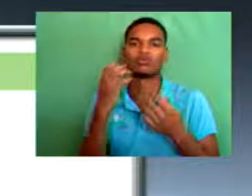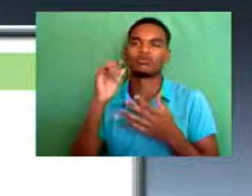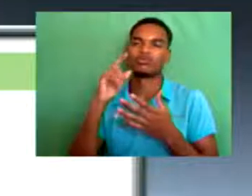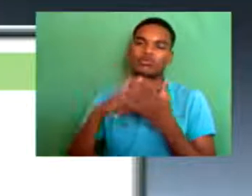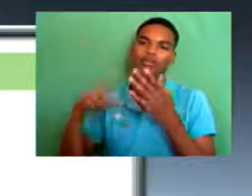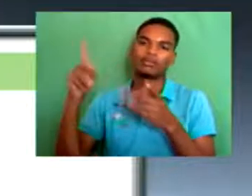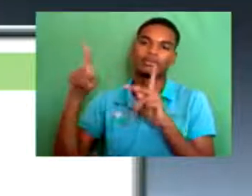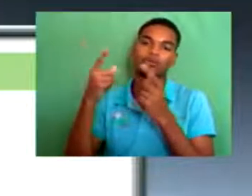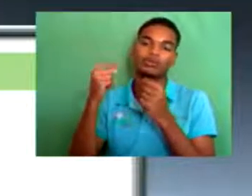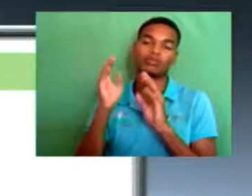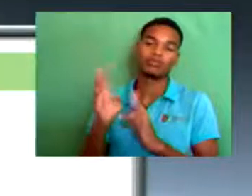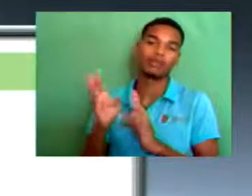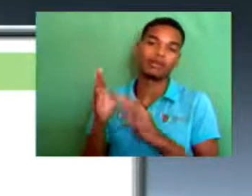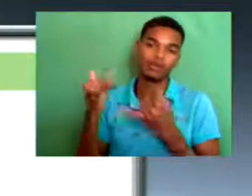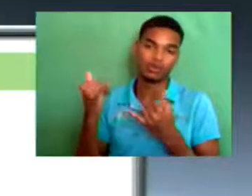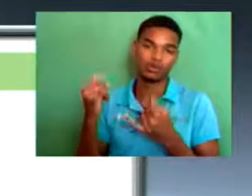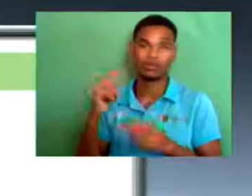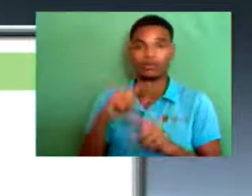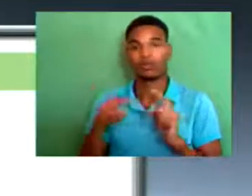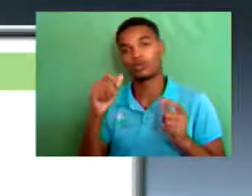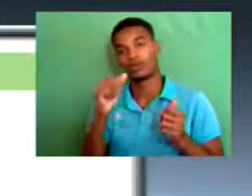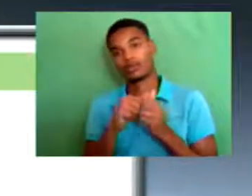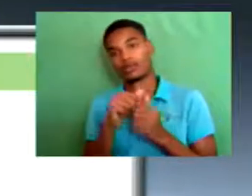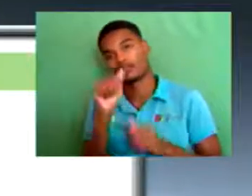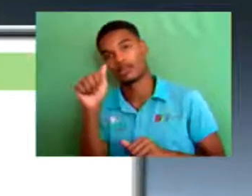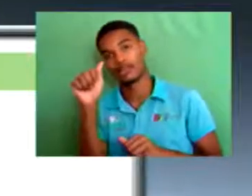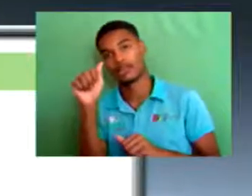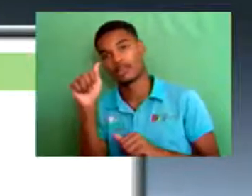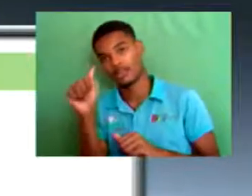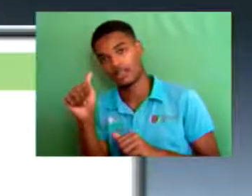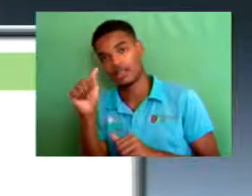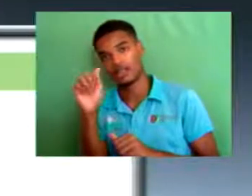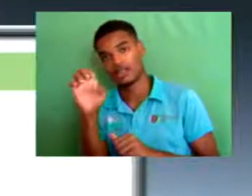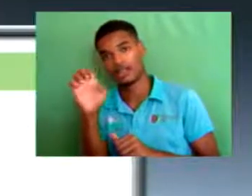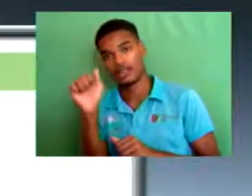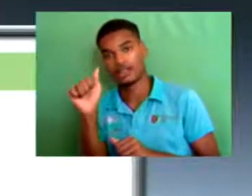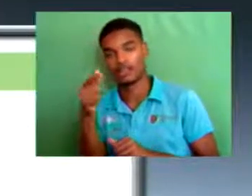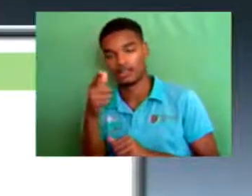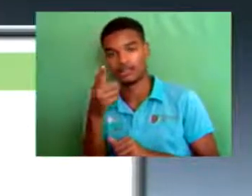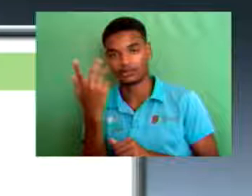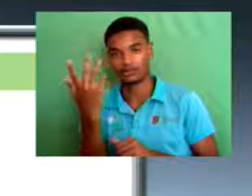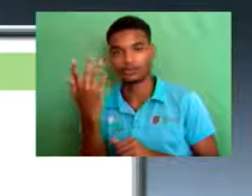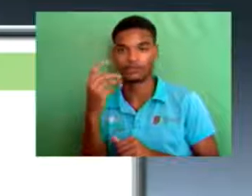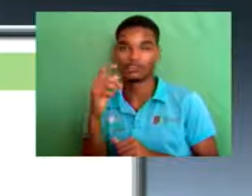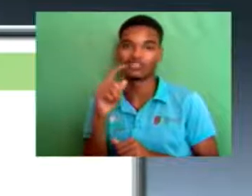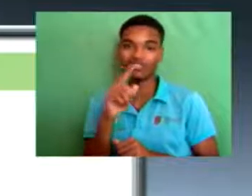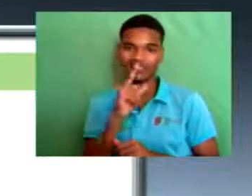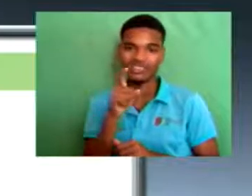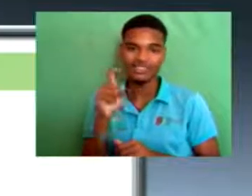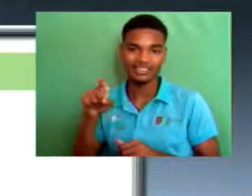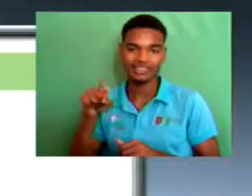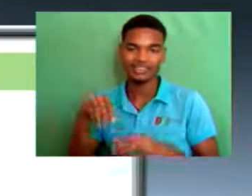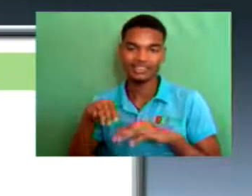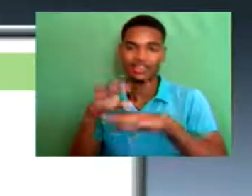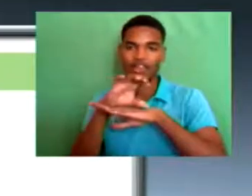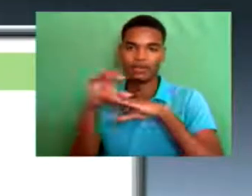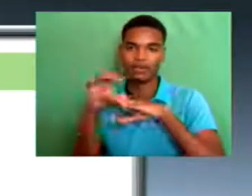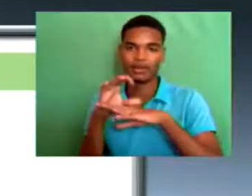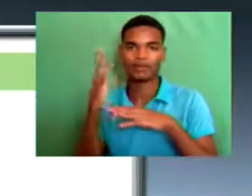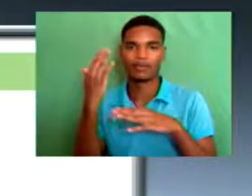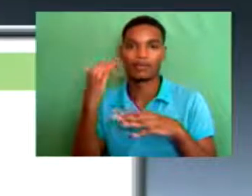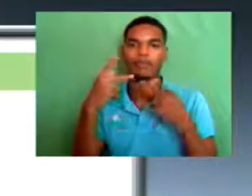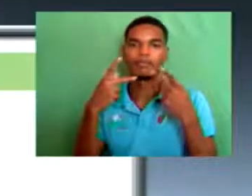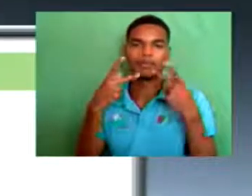AEA, but with a proprietary message format, but it's a real business case in the Caribbean. that that public alerts are being sent